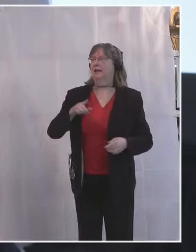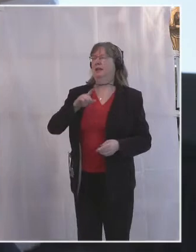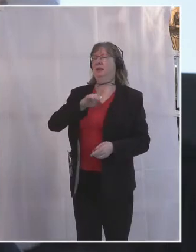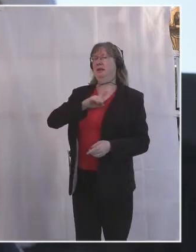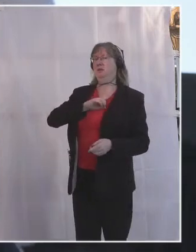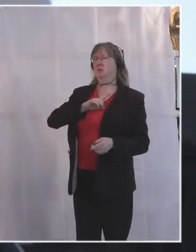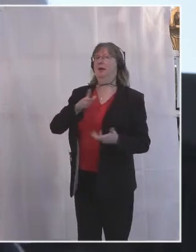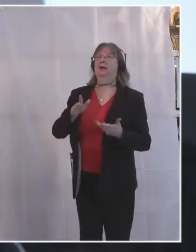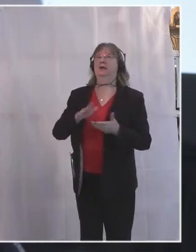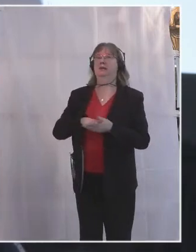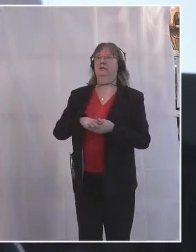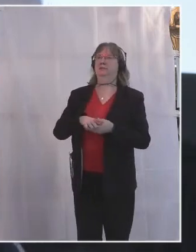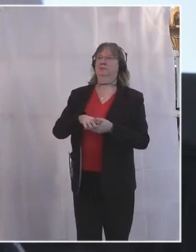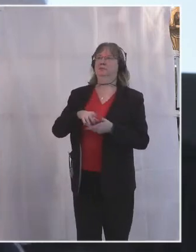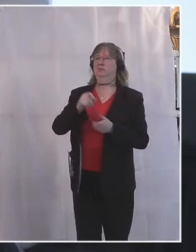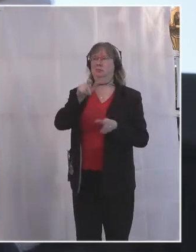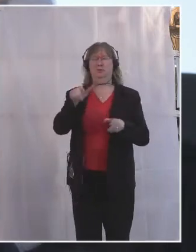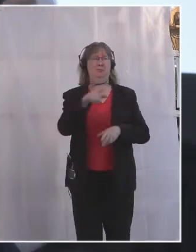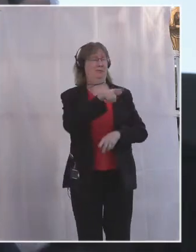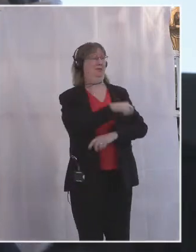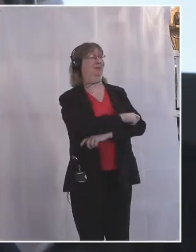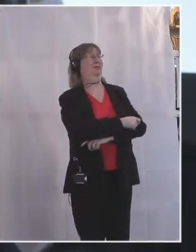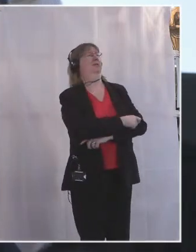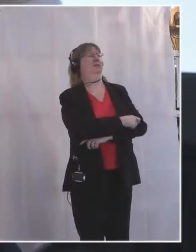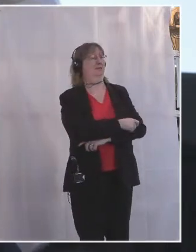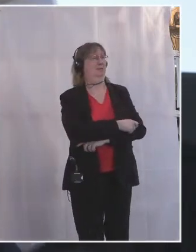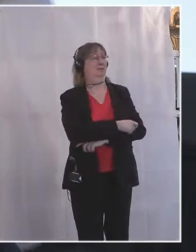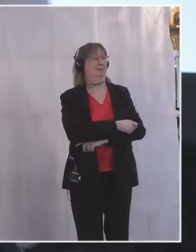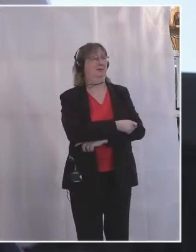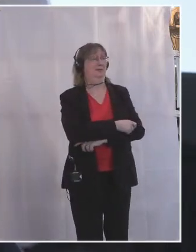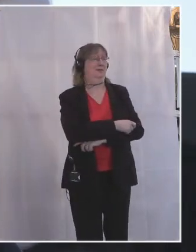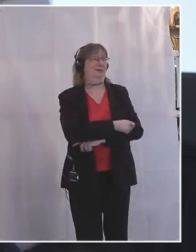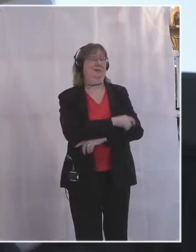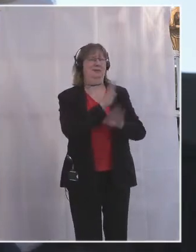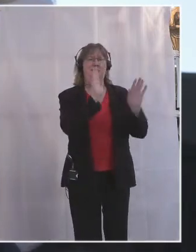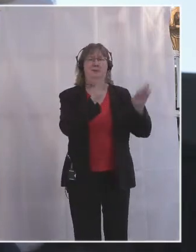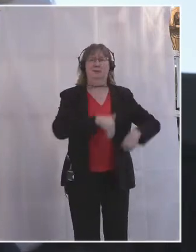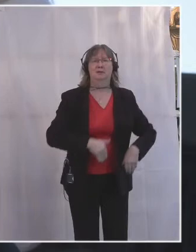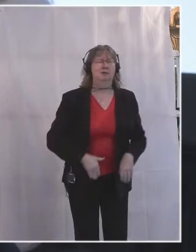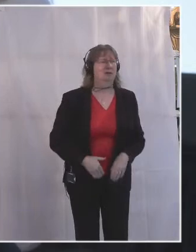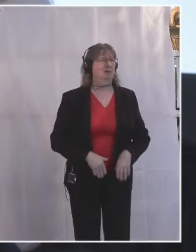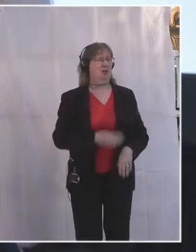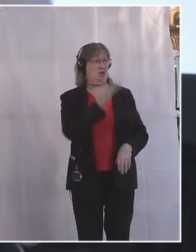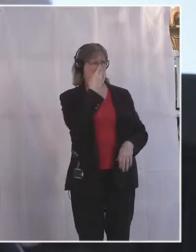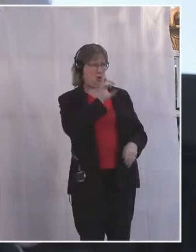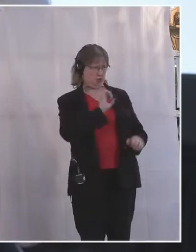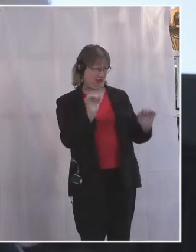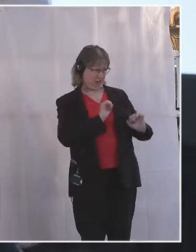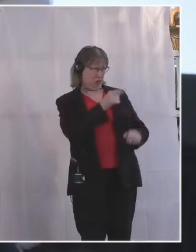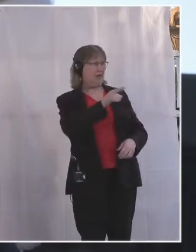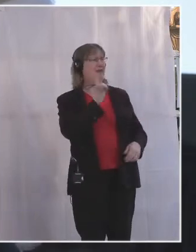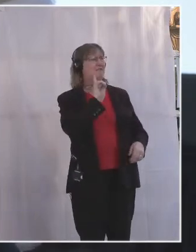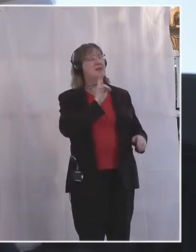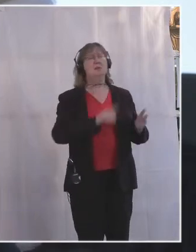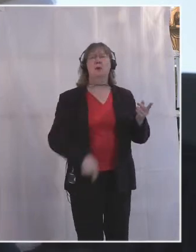been not taken as seriously as other people may do. But